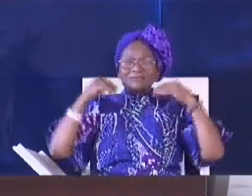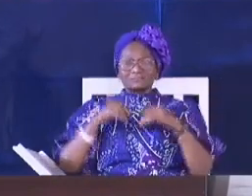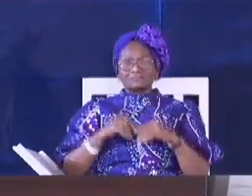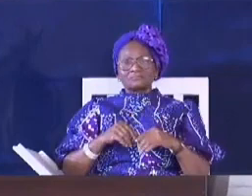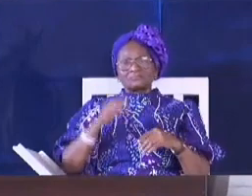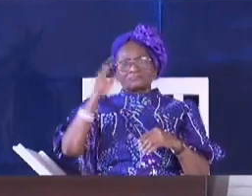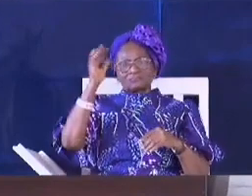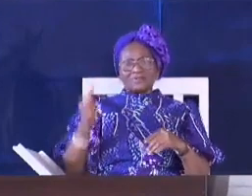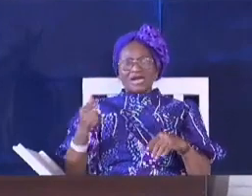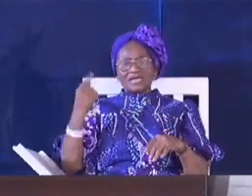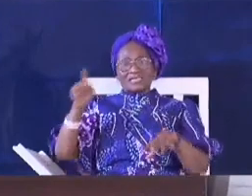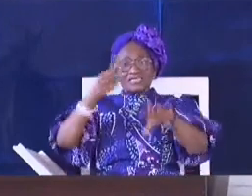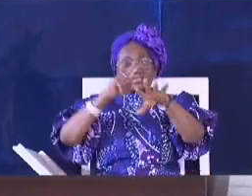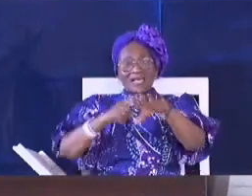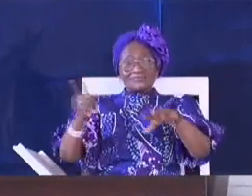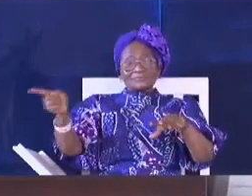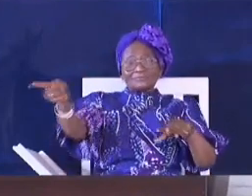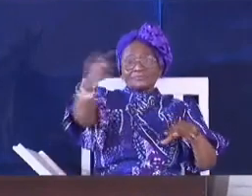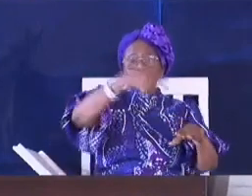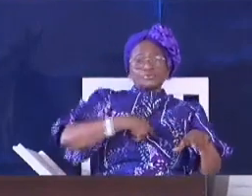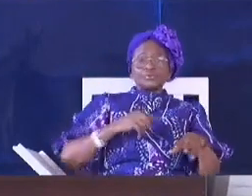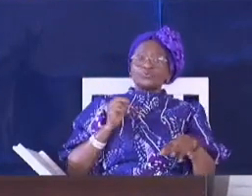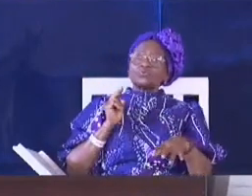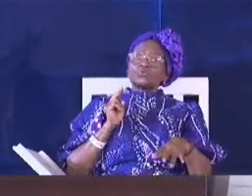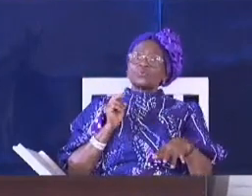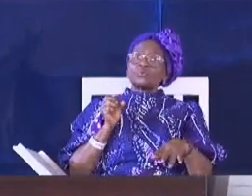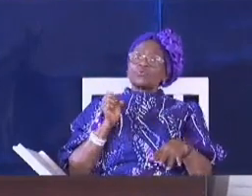By the time you wake up tomorrow morning,